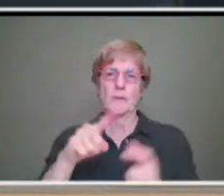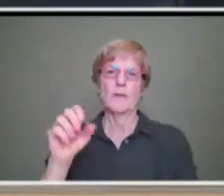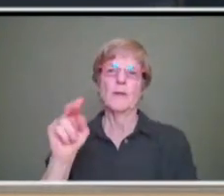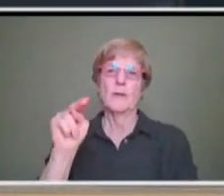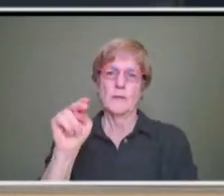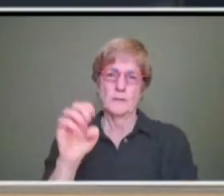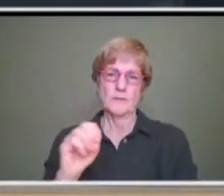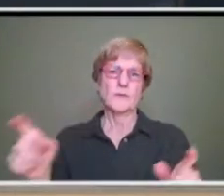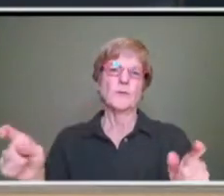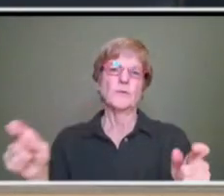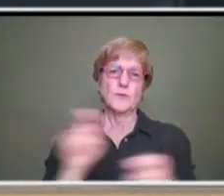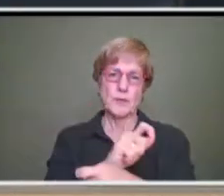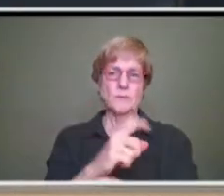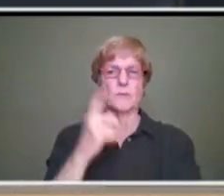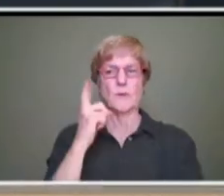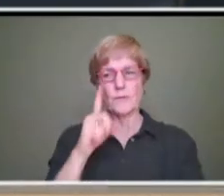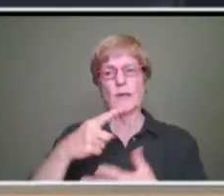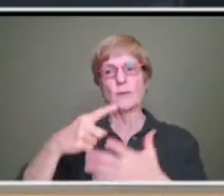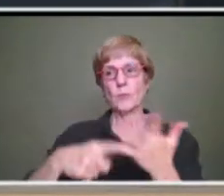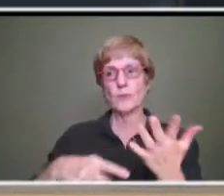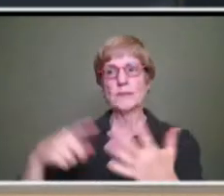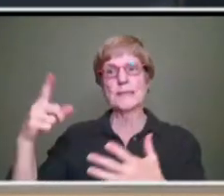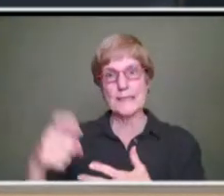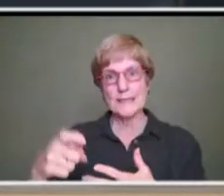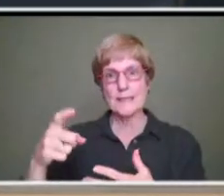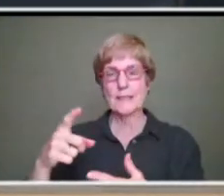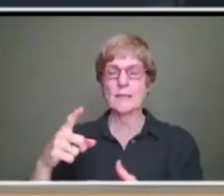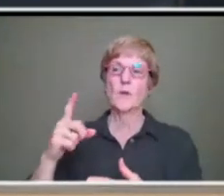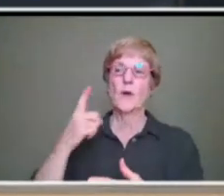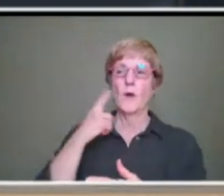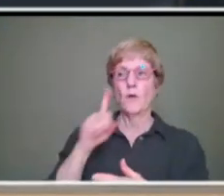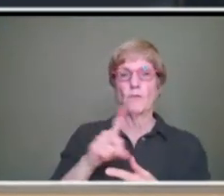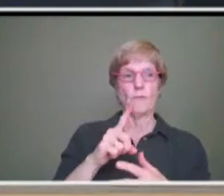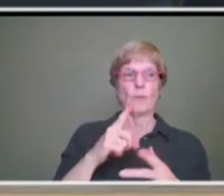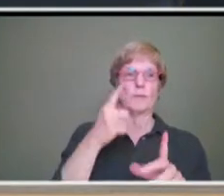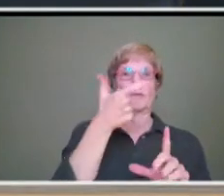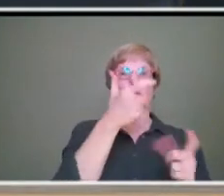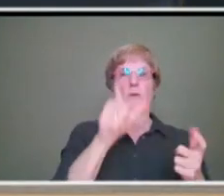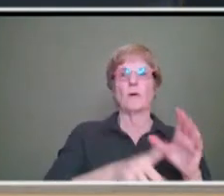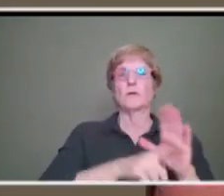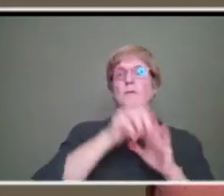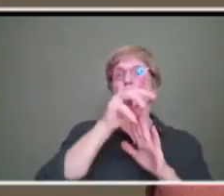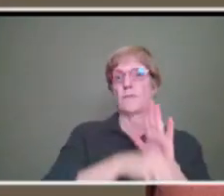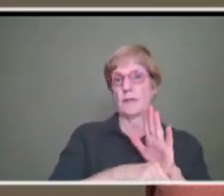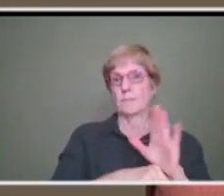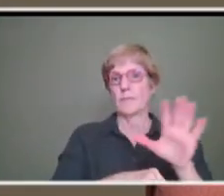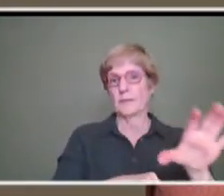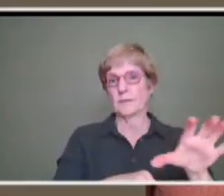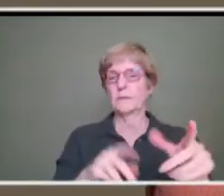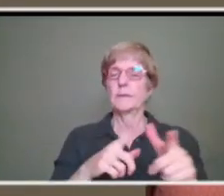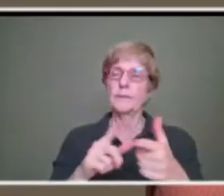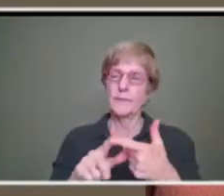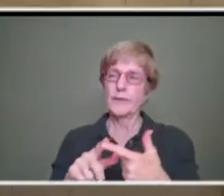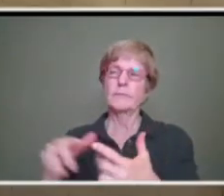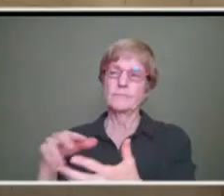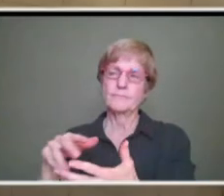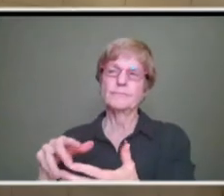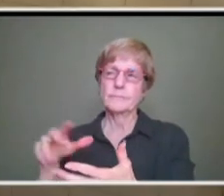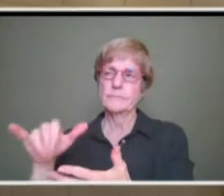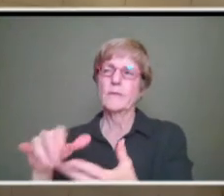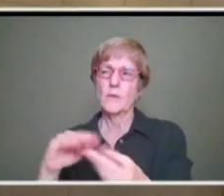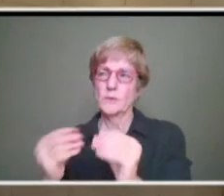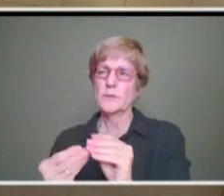what infrastructure improvements are needed from a development perspective that that's captured yeah that is very helpful thank you so